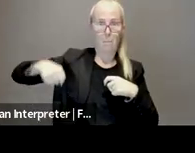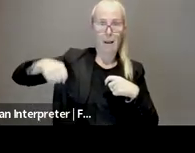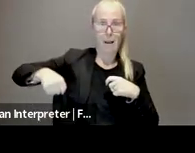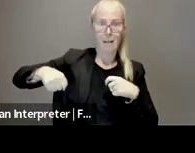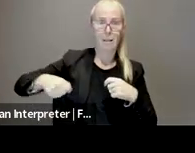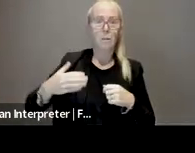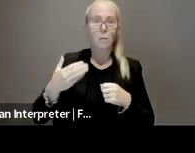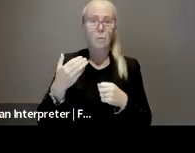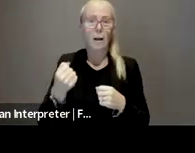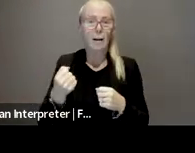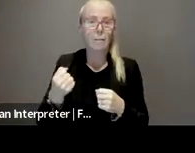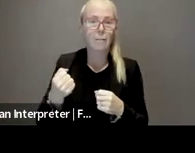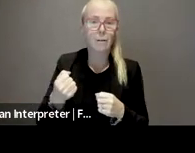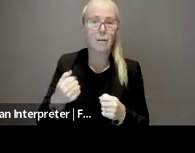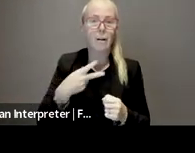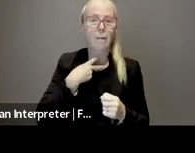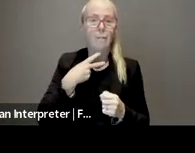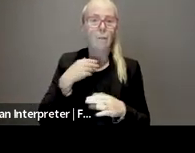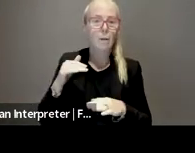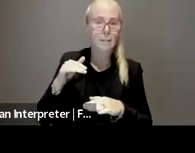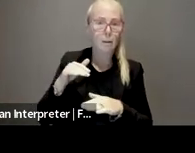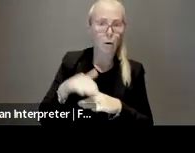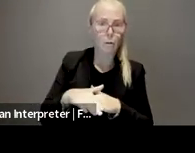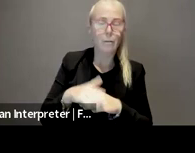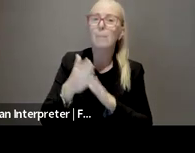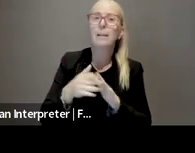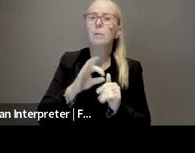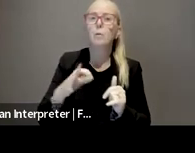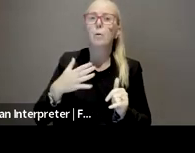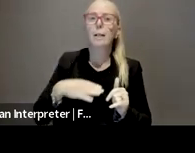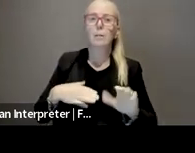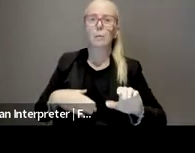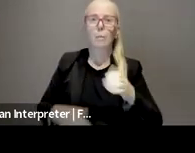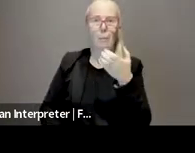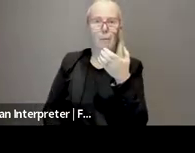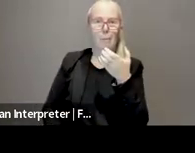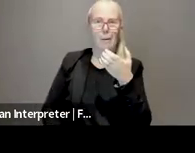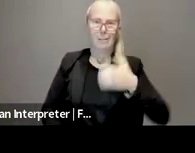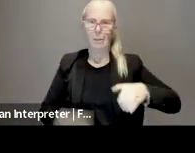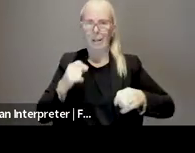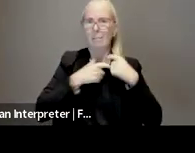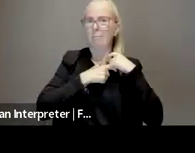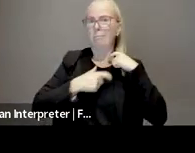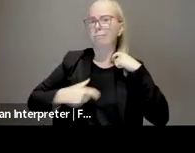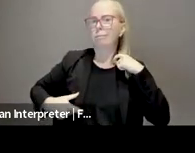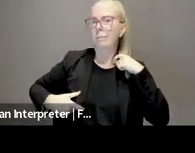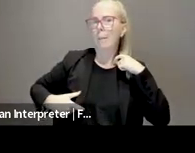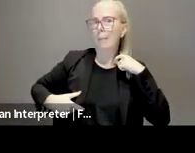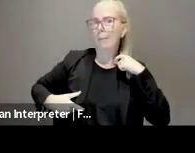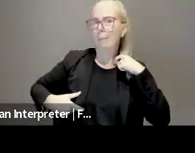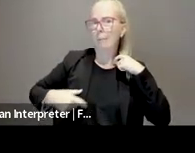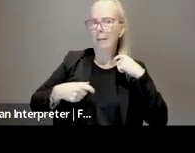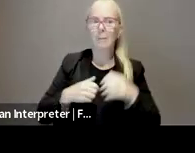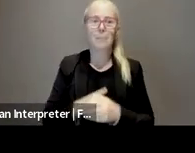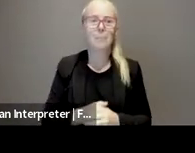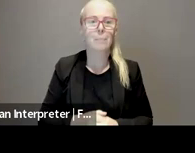a hand to holding the phone. We've validated these ideas by working with more than 100 people who are blind. 3 ways